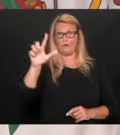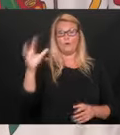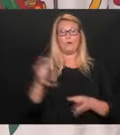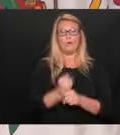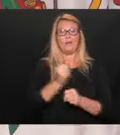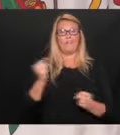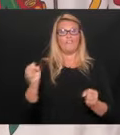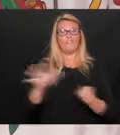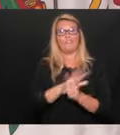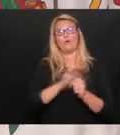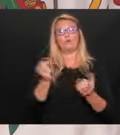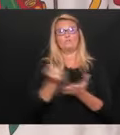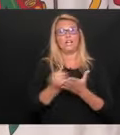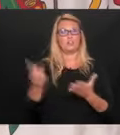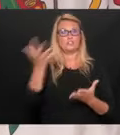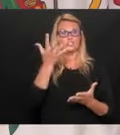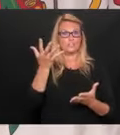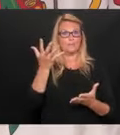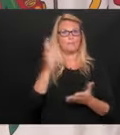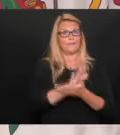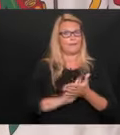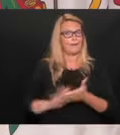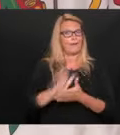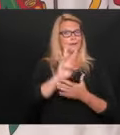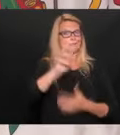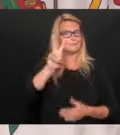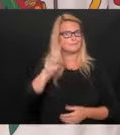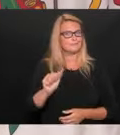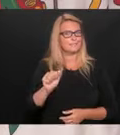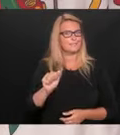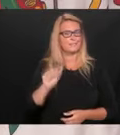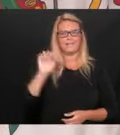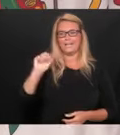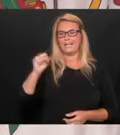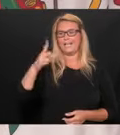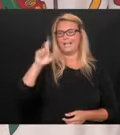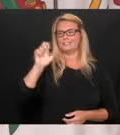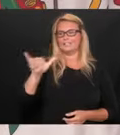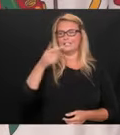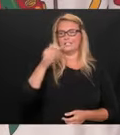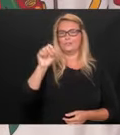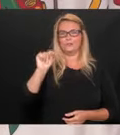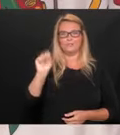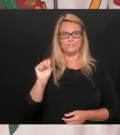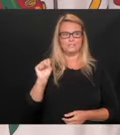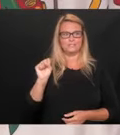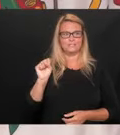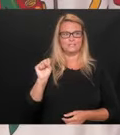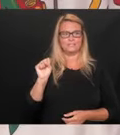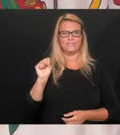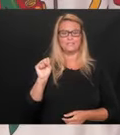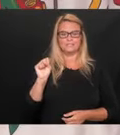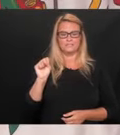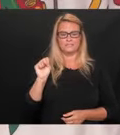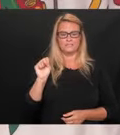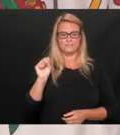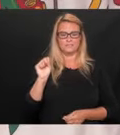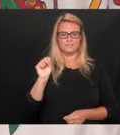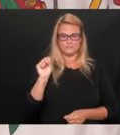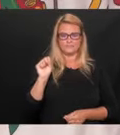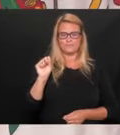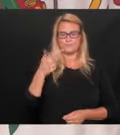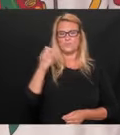scholarship to any public institution in West Virginia. And Ashley Goots, is that right? Or Goats? Is it Goots? I